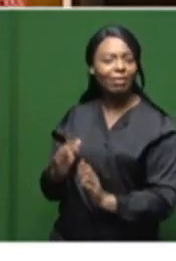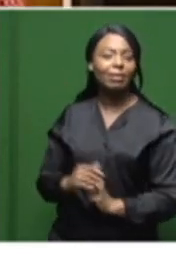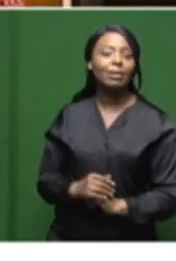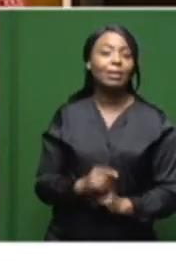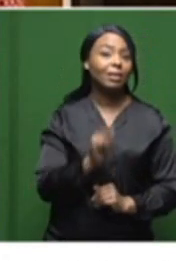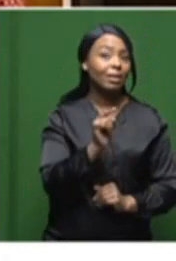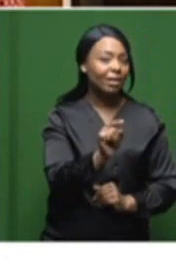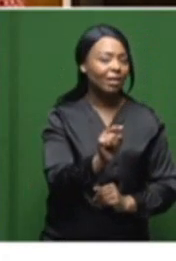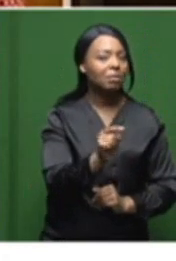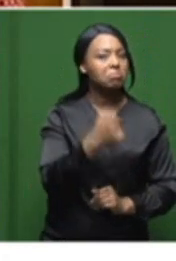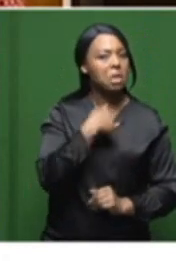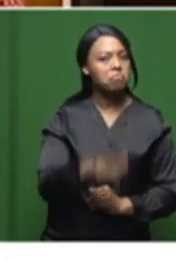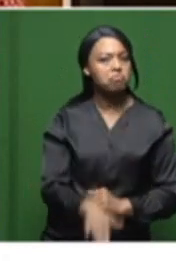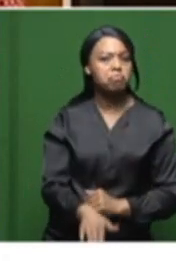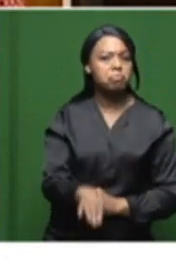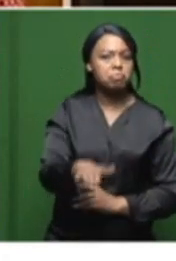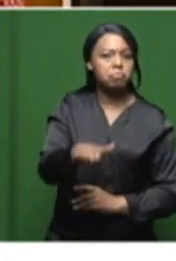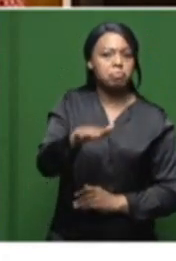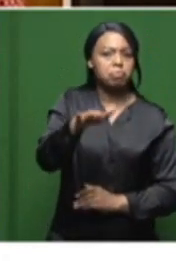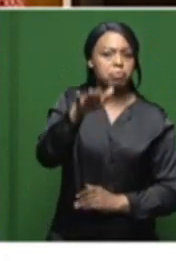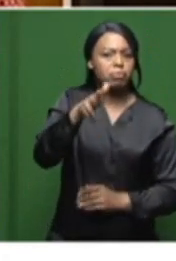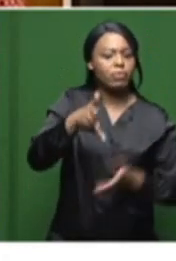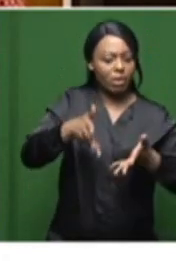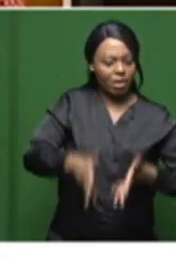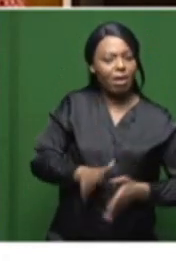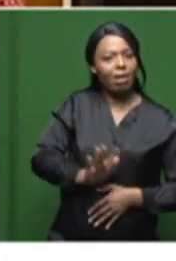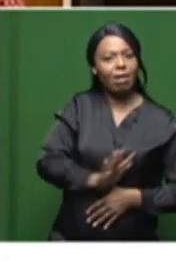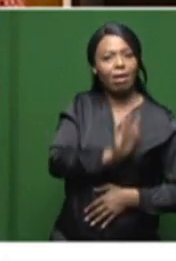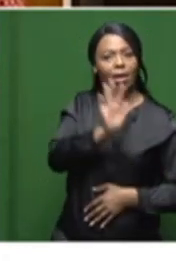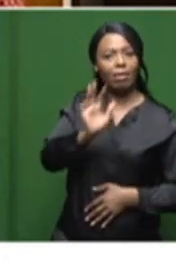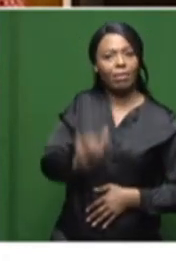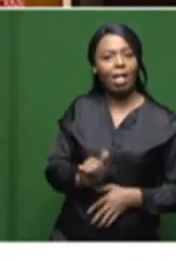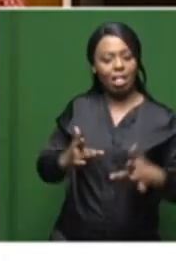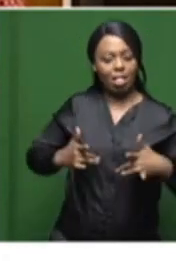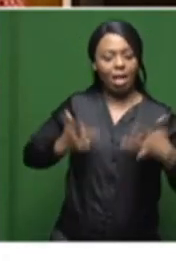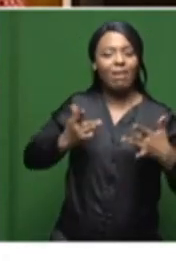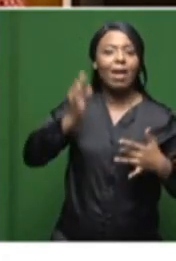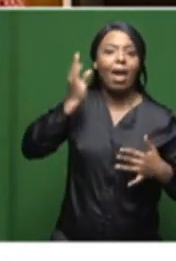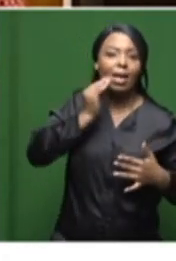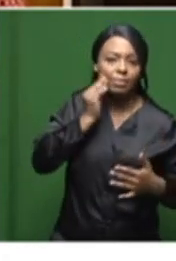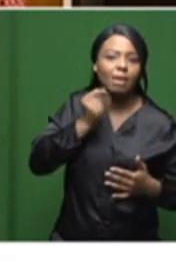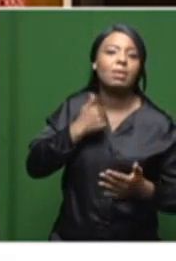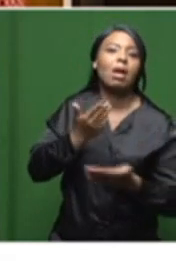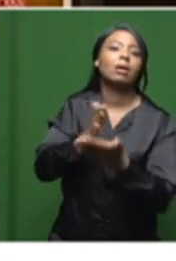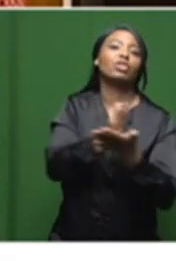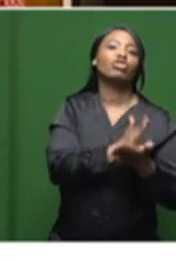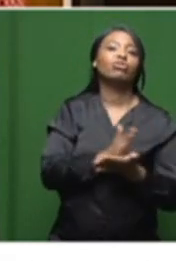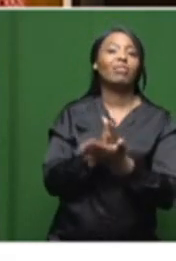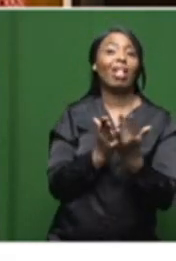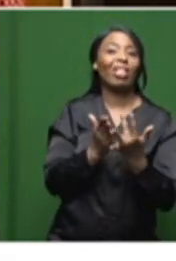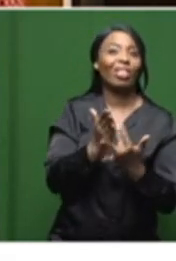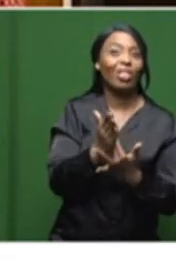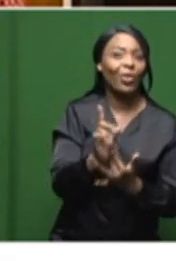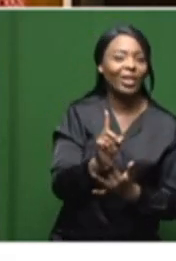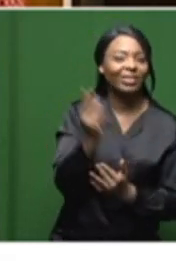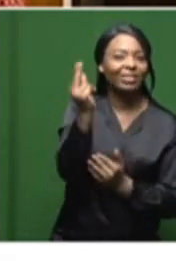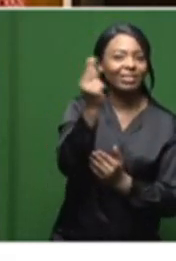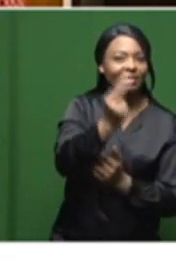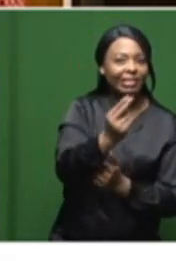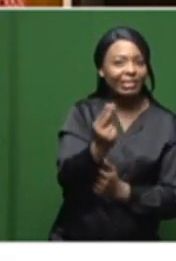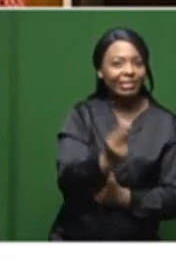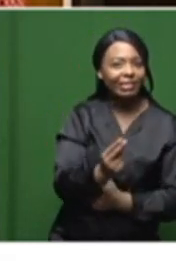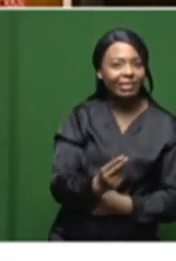purely because I grew up here, you know. I can only share my lived experience, and I think for the longest time our stories